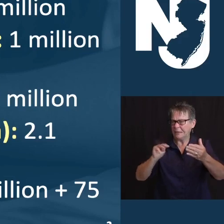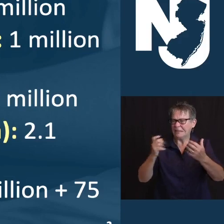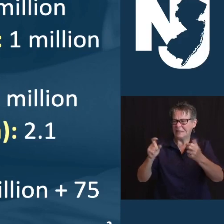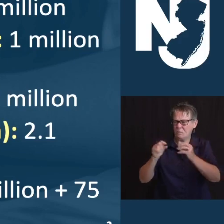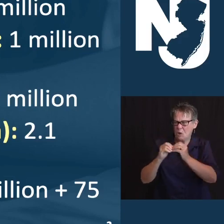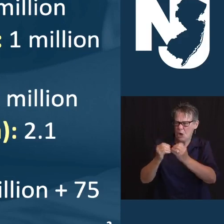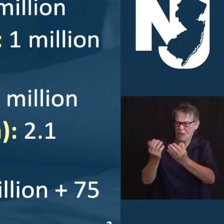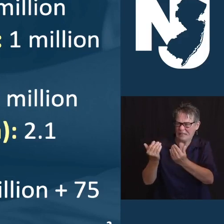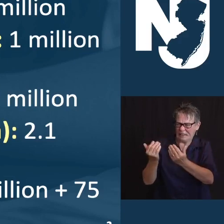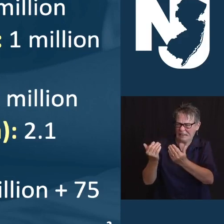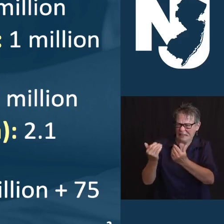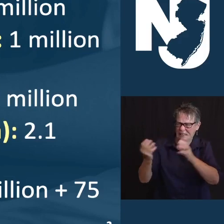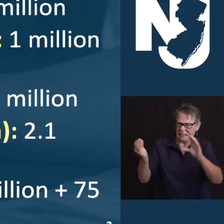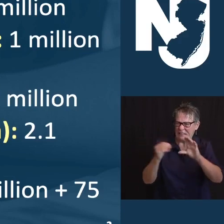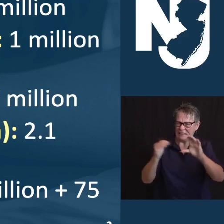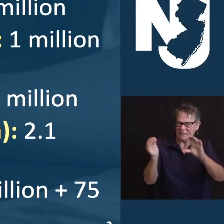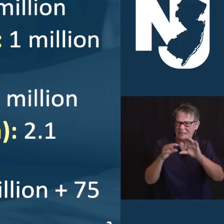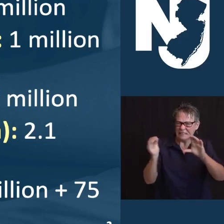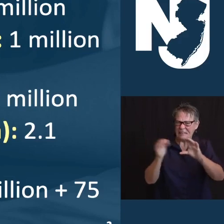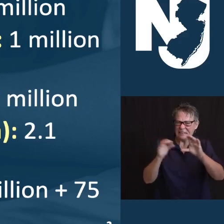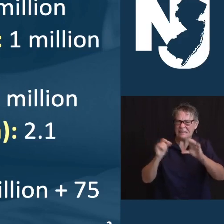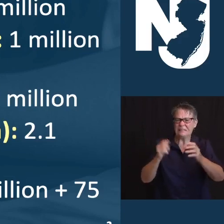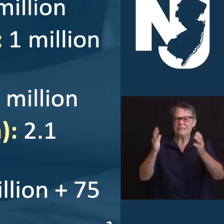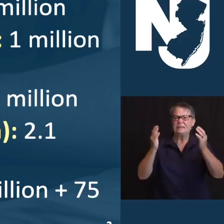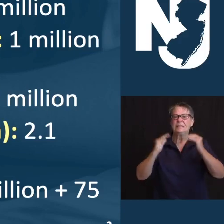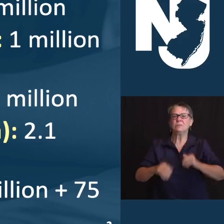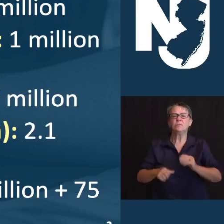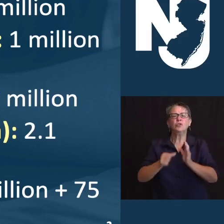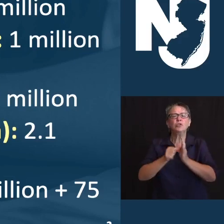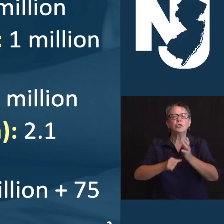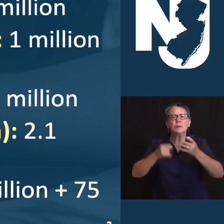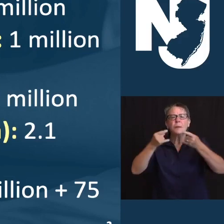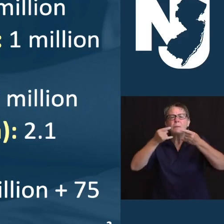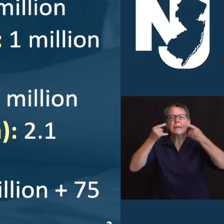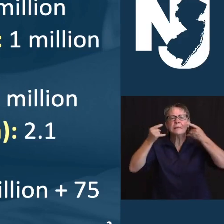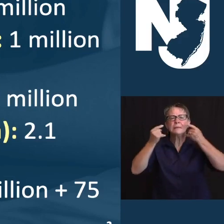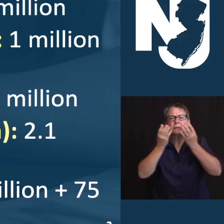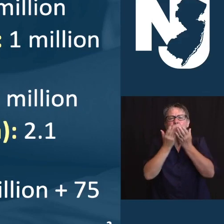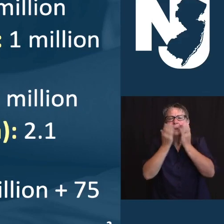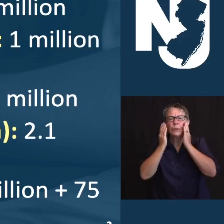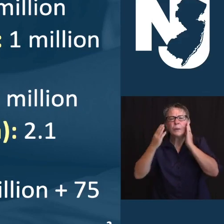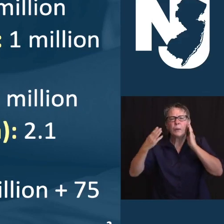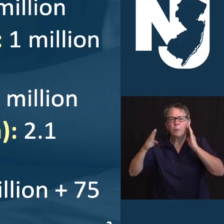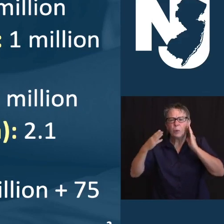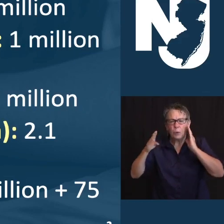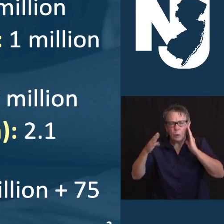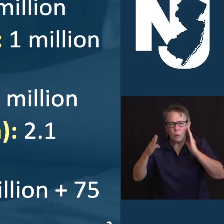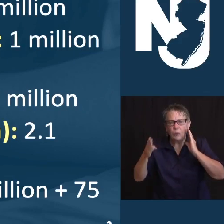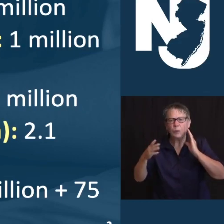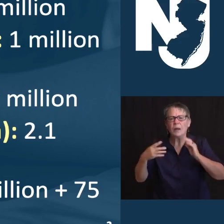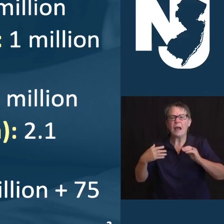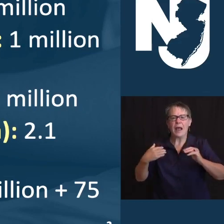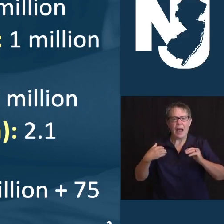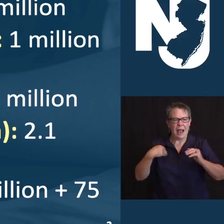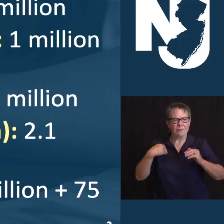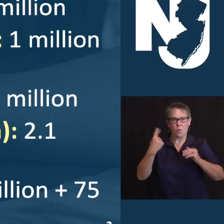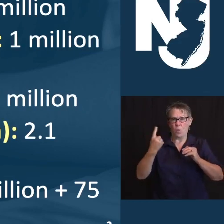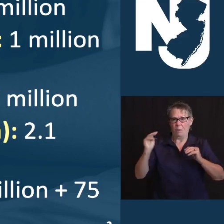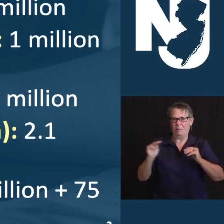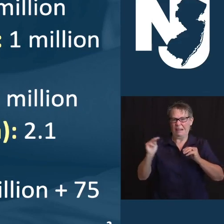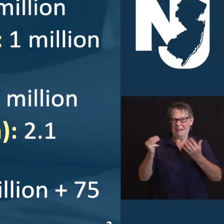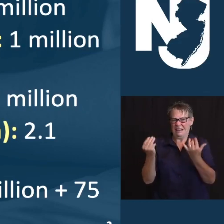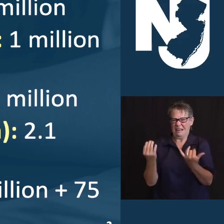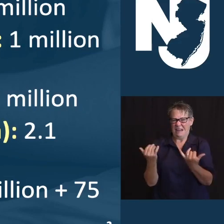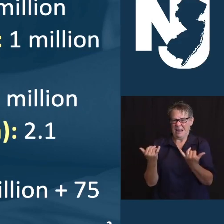have 1 million in stock and another 12 million on order to be delivered, we hope, within the